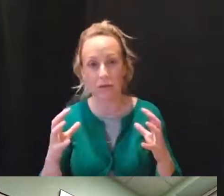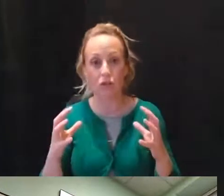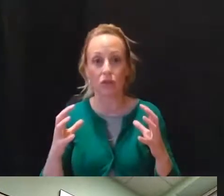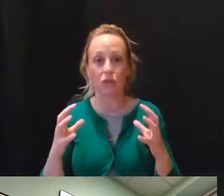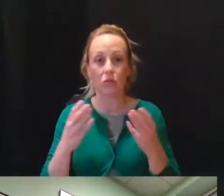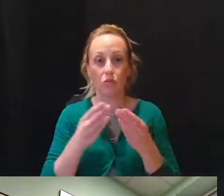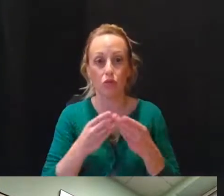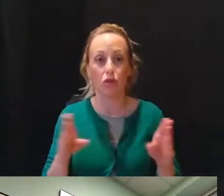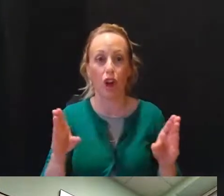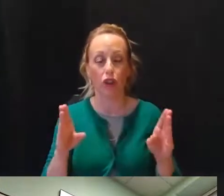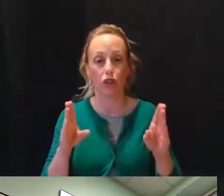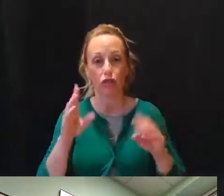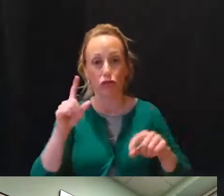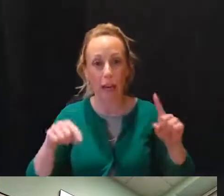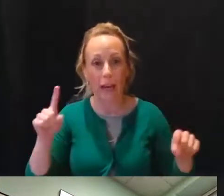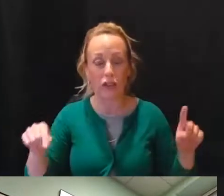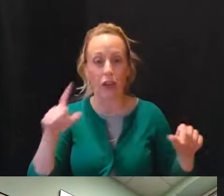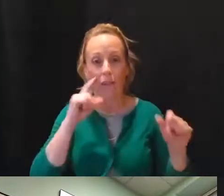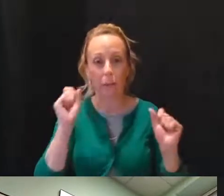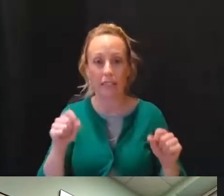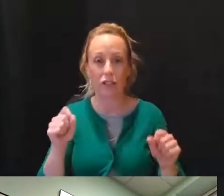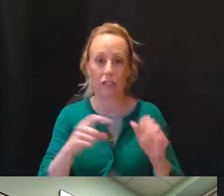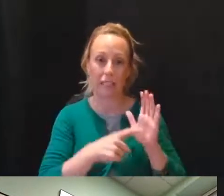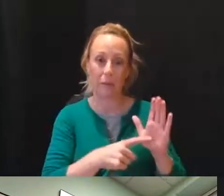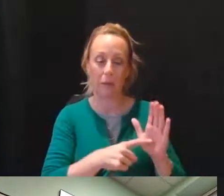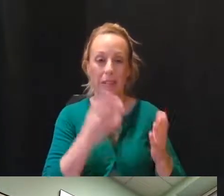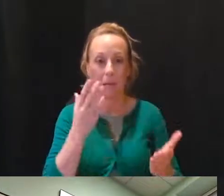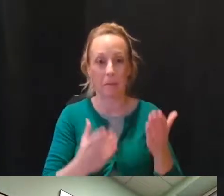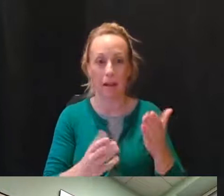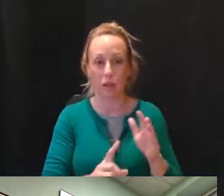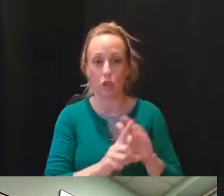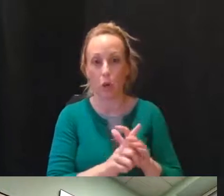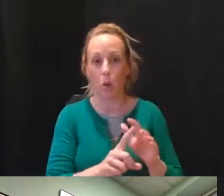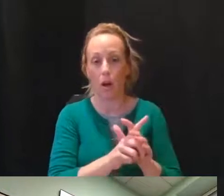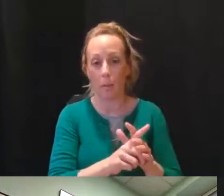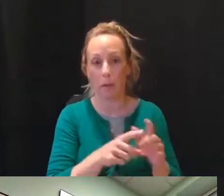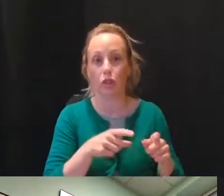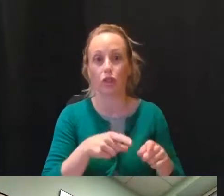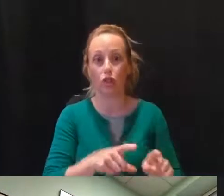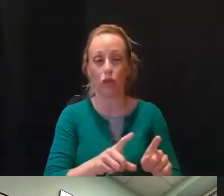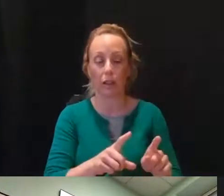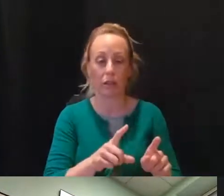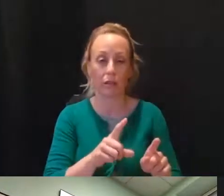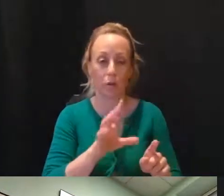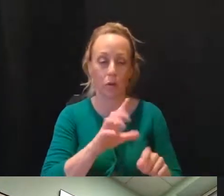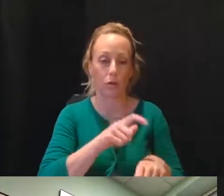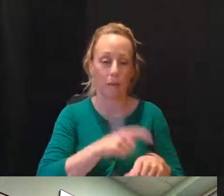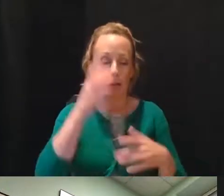broader range of potential symptoms that may show up during the course of an illness.